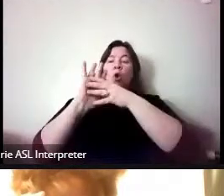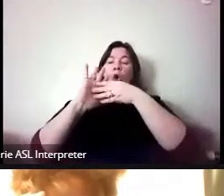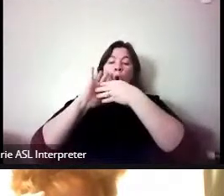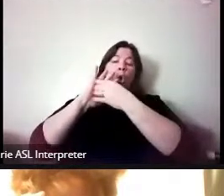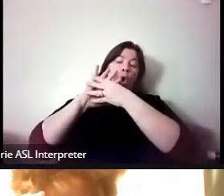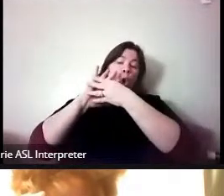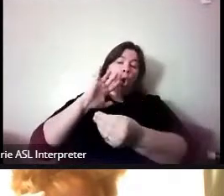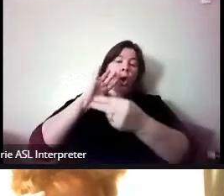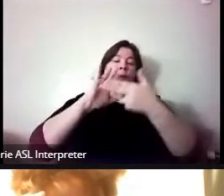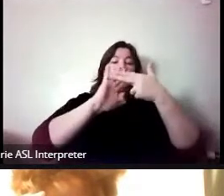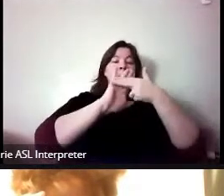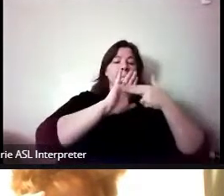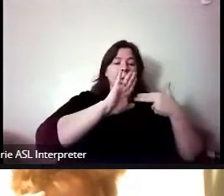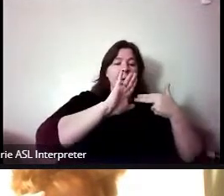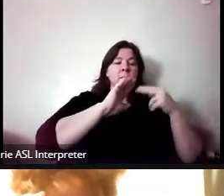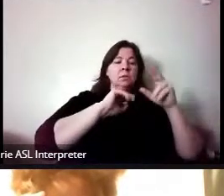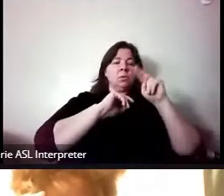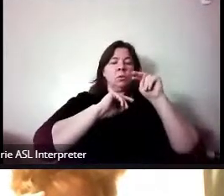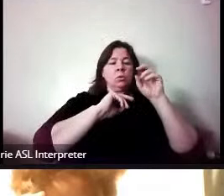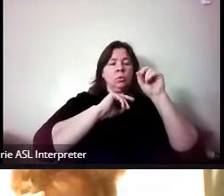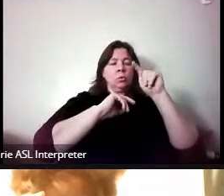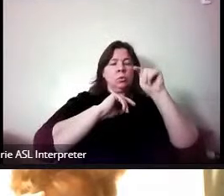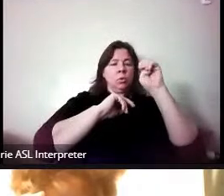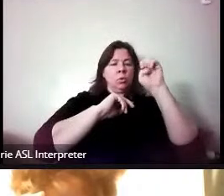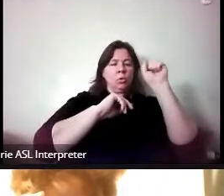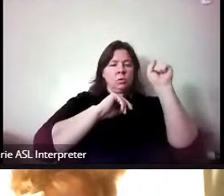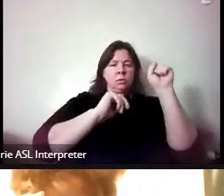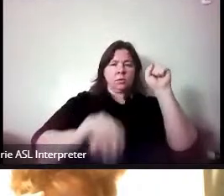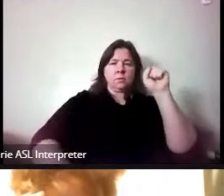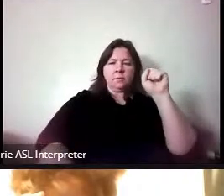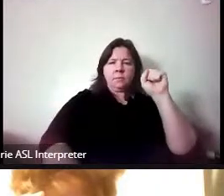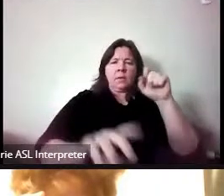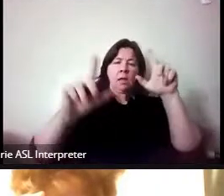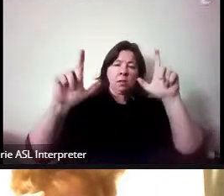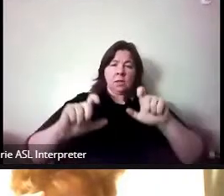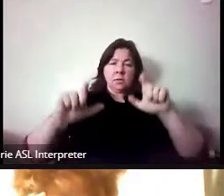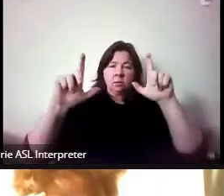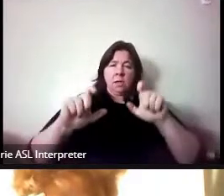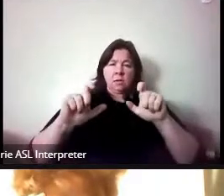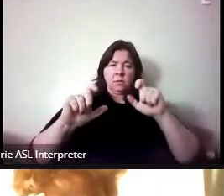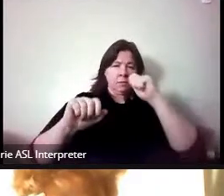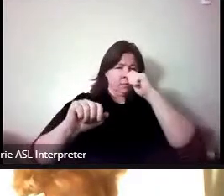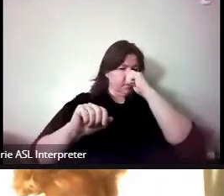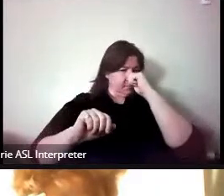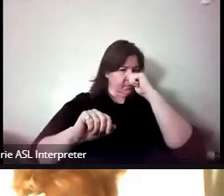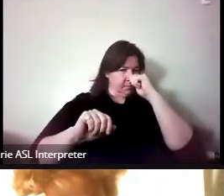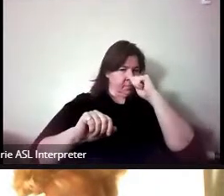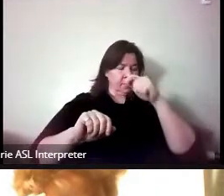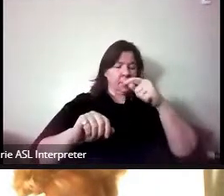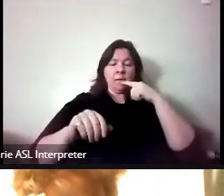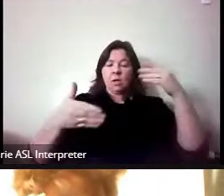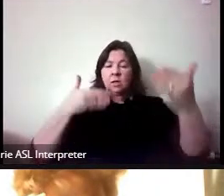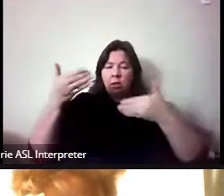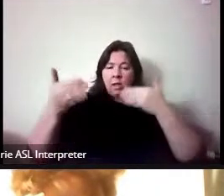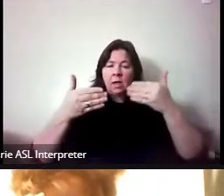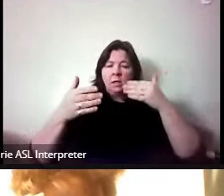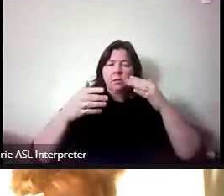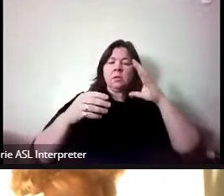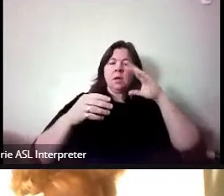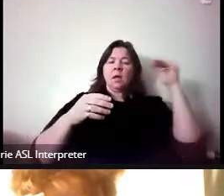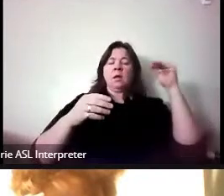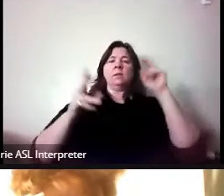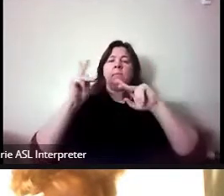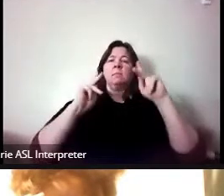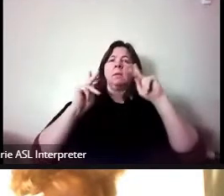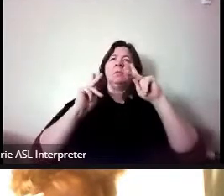into another tab on your computer. Yes, and then test it. Whatever you send to your guests or prospects, what have you,